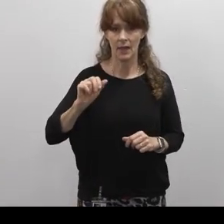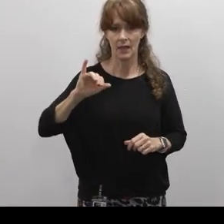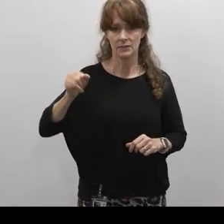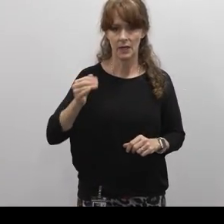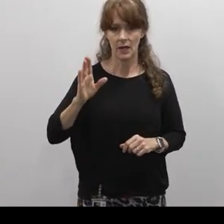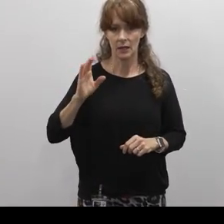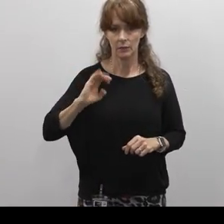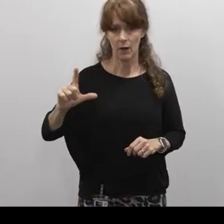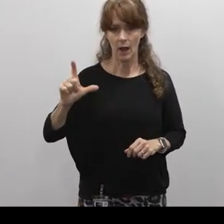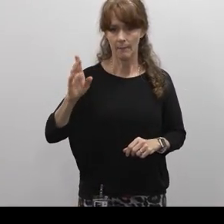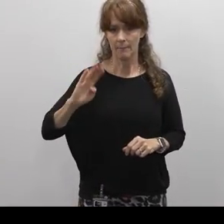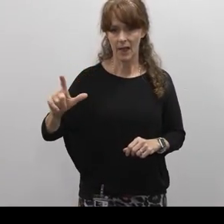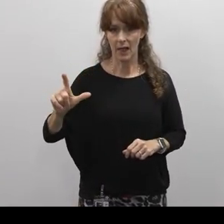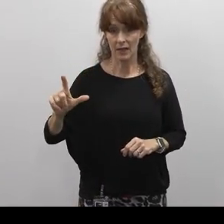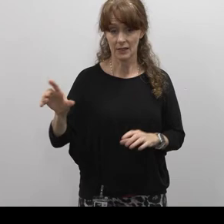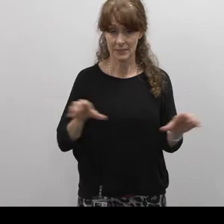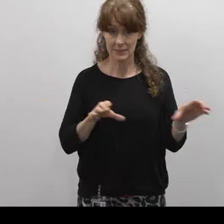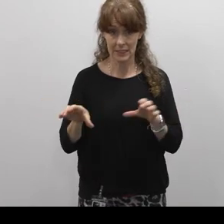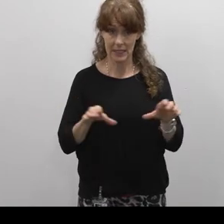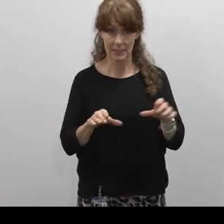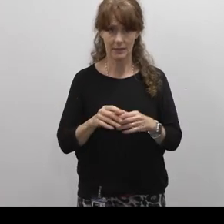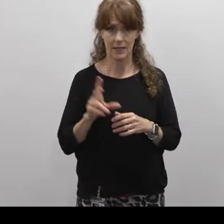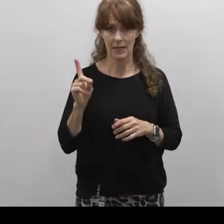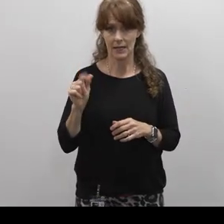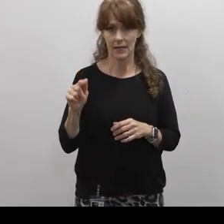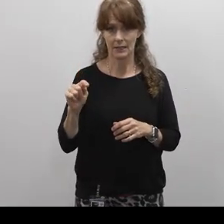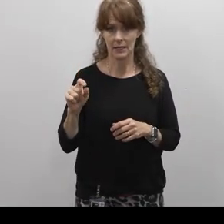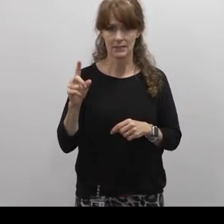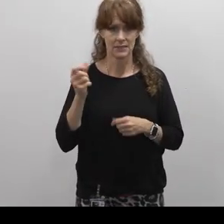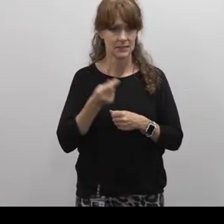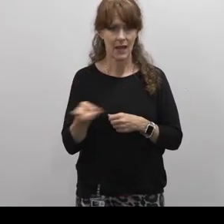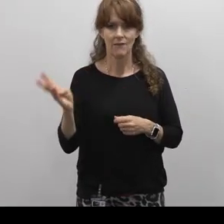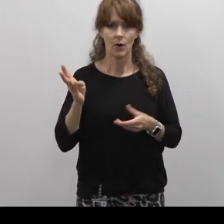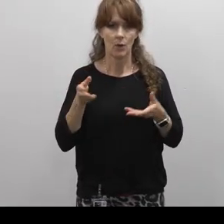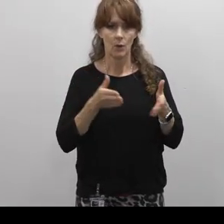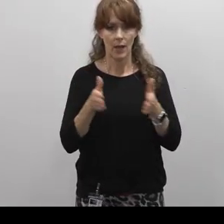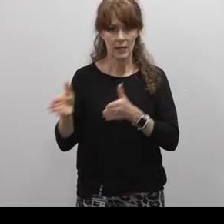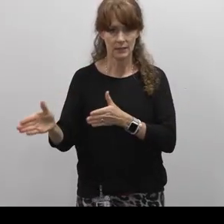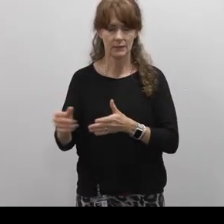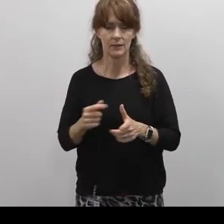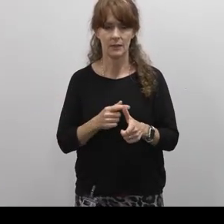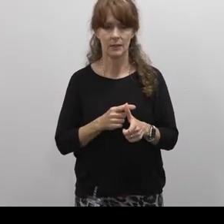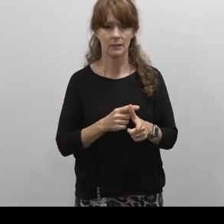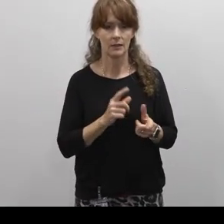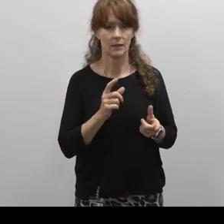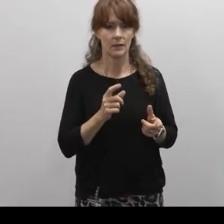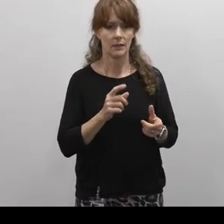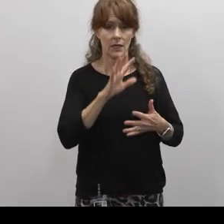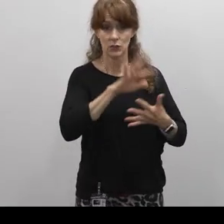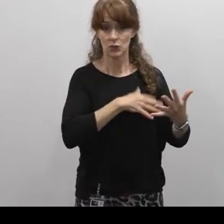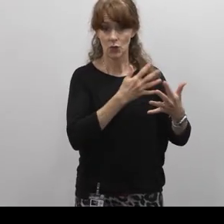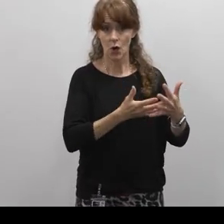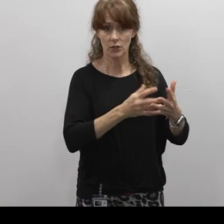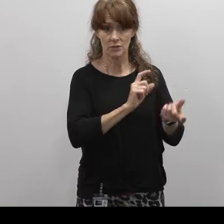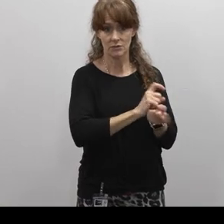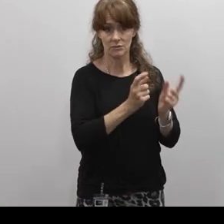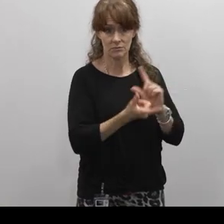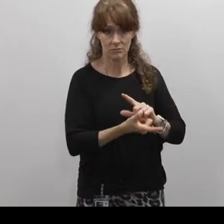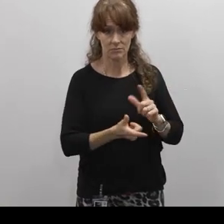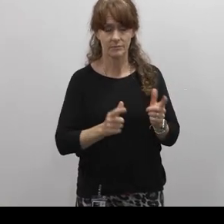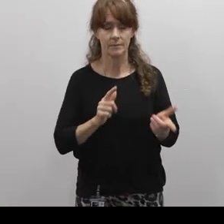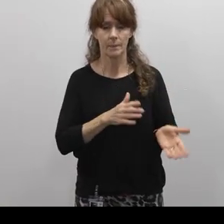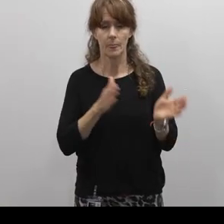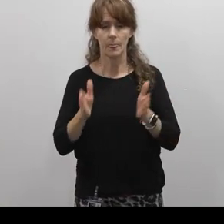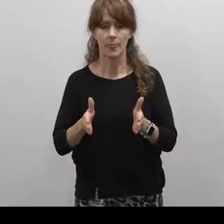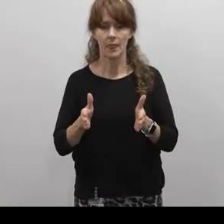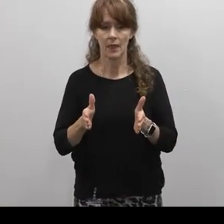did on the data. That data was in several forms. It came in the form of transcribed charts. It came in the form